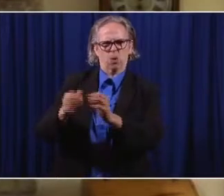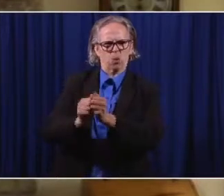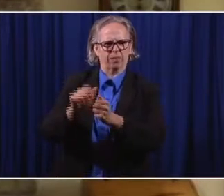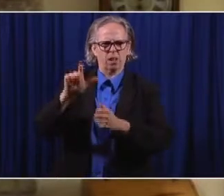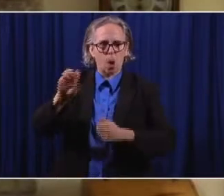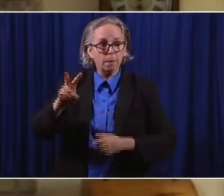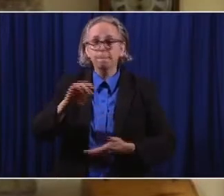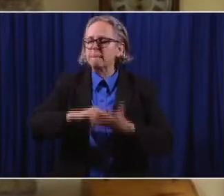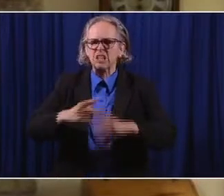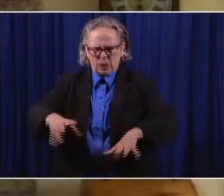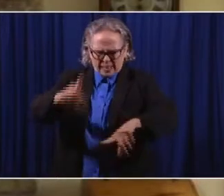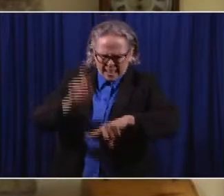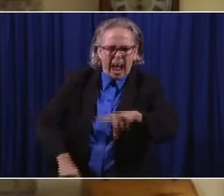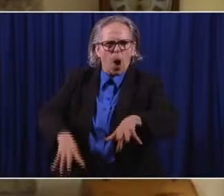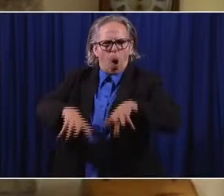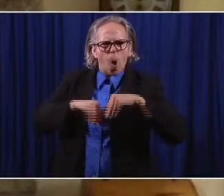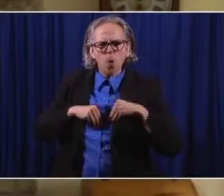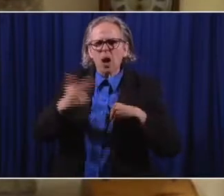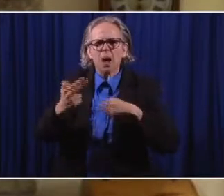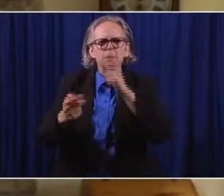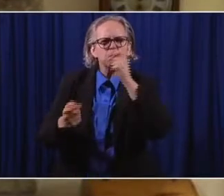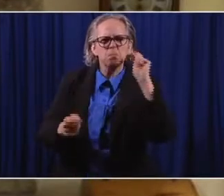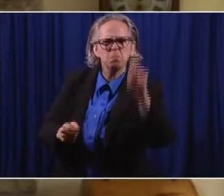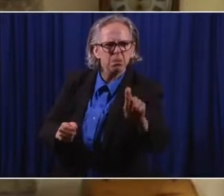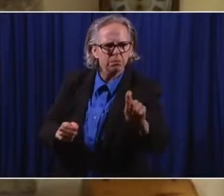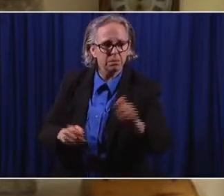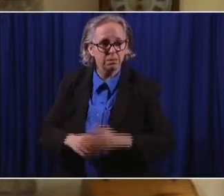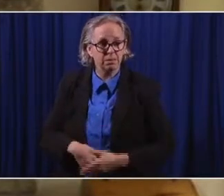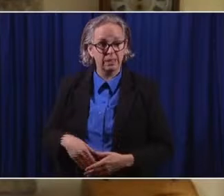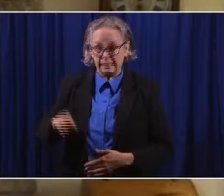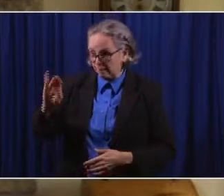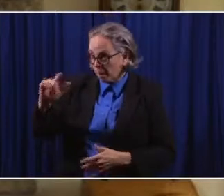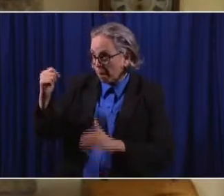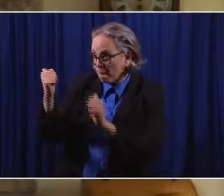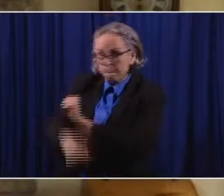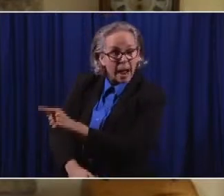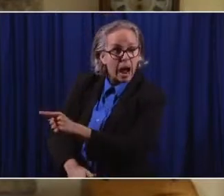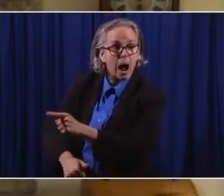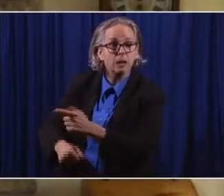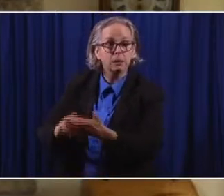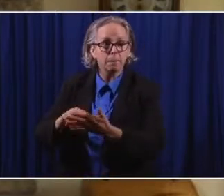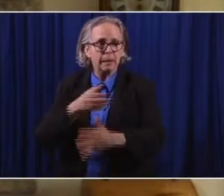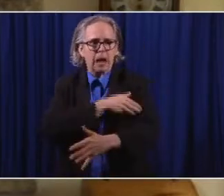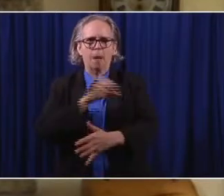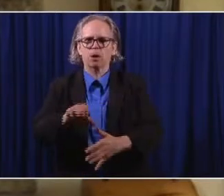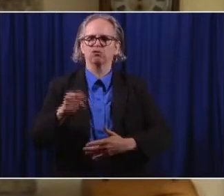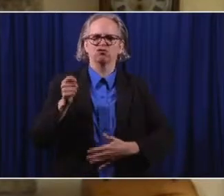discretion about what to do with them when their previous crime was a crime of violence.